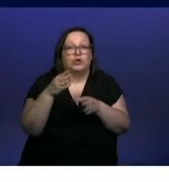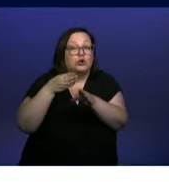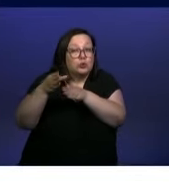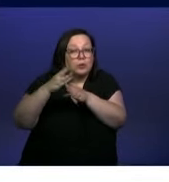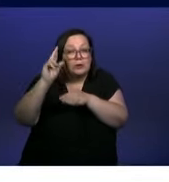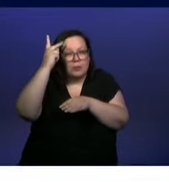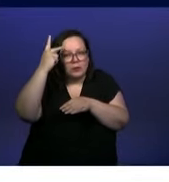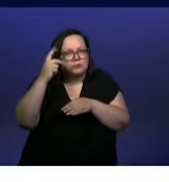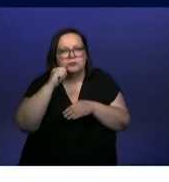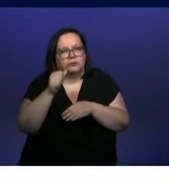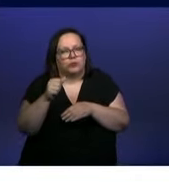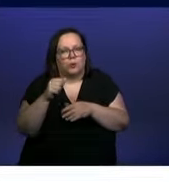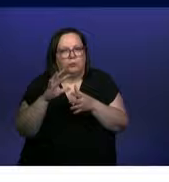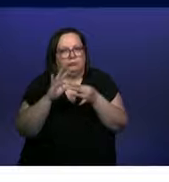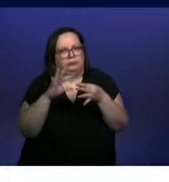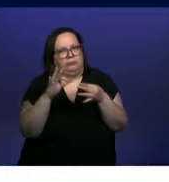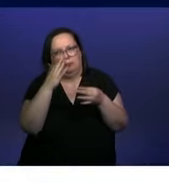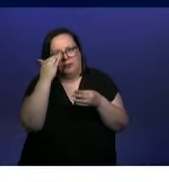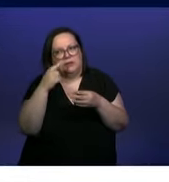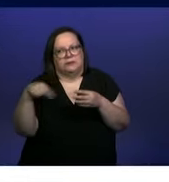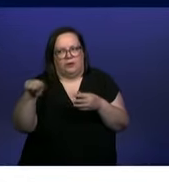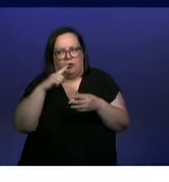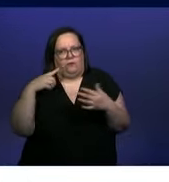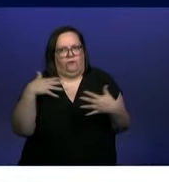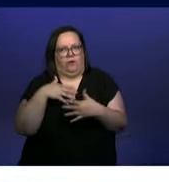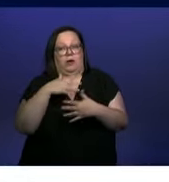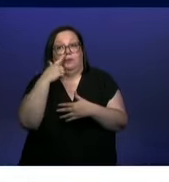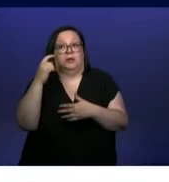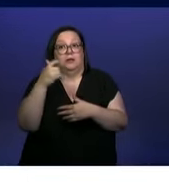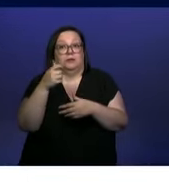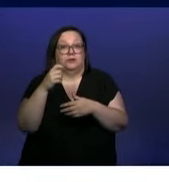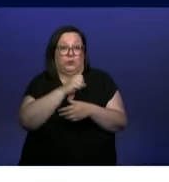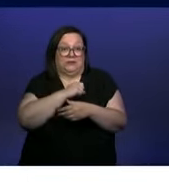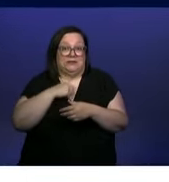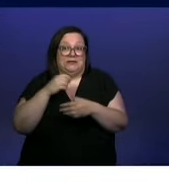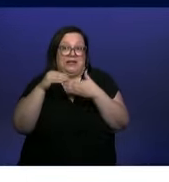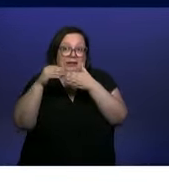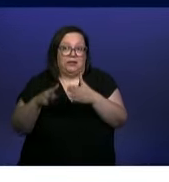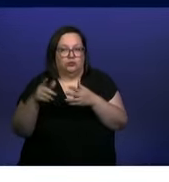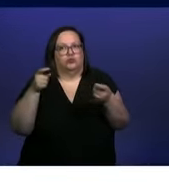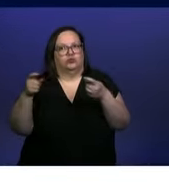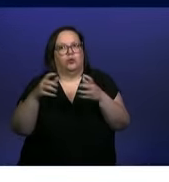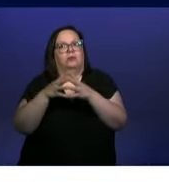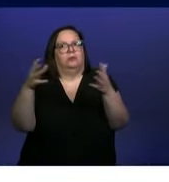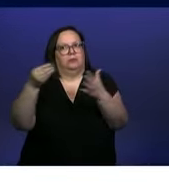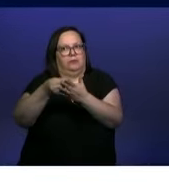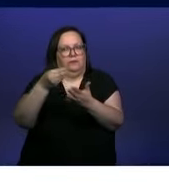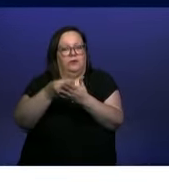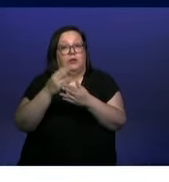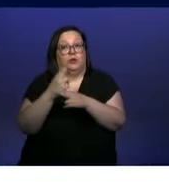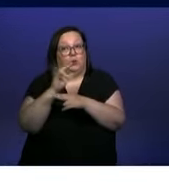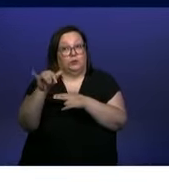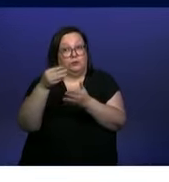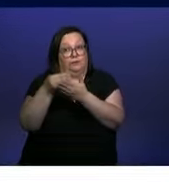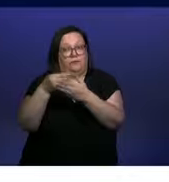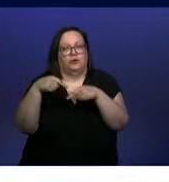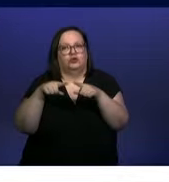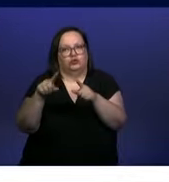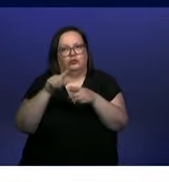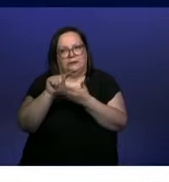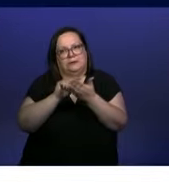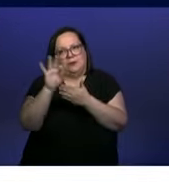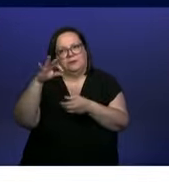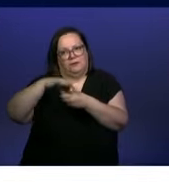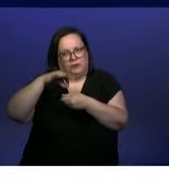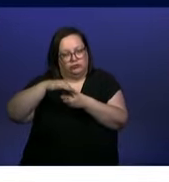because they're afraid. Because they're afraid, because those Senate leaders control giant funds, and they use those funds during times of election.